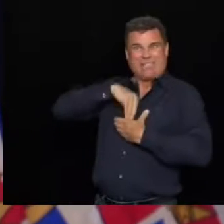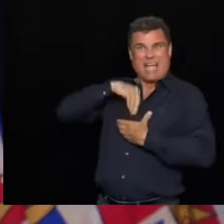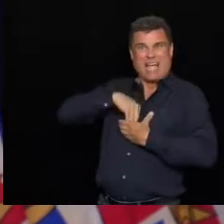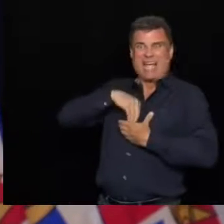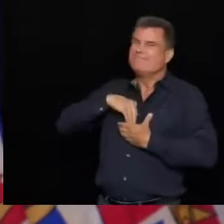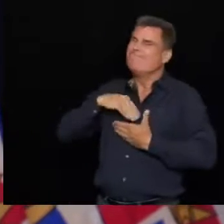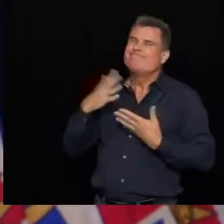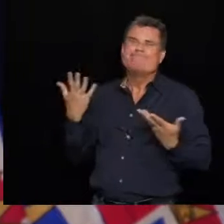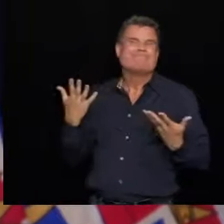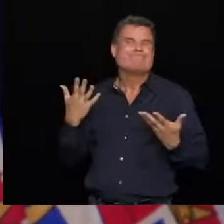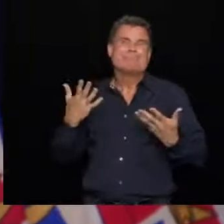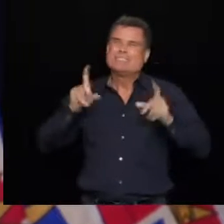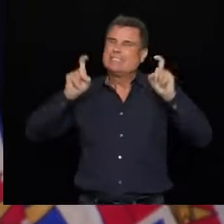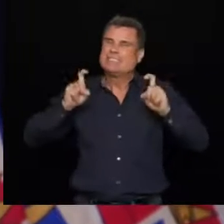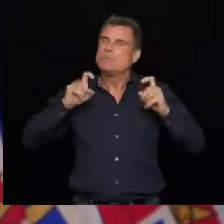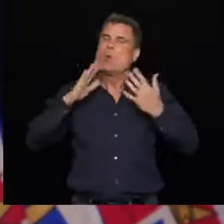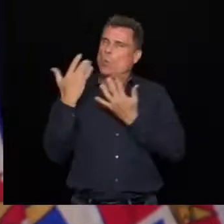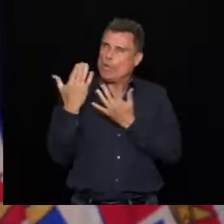Graham, do you have a follow-up?